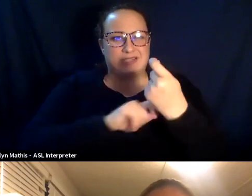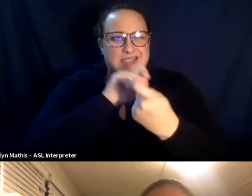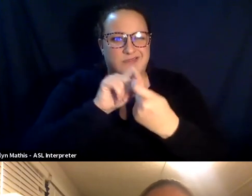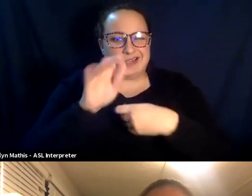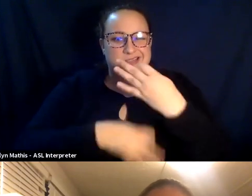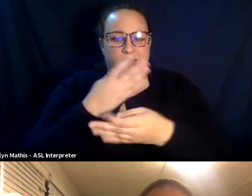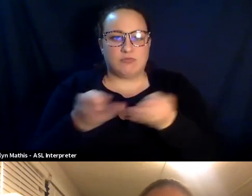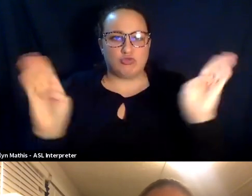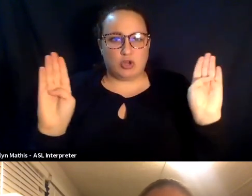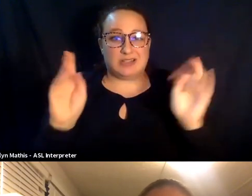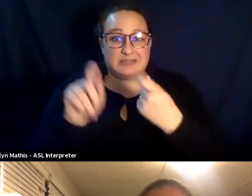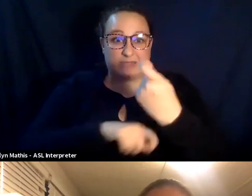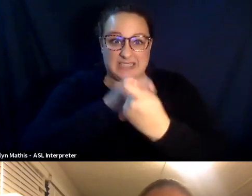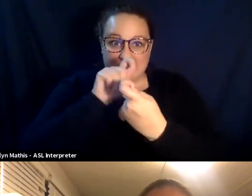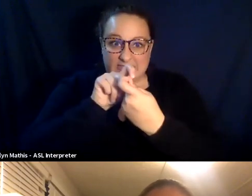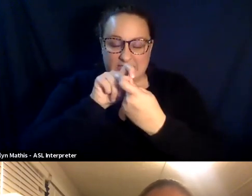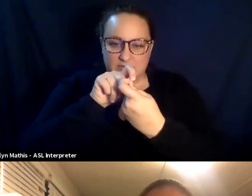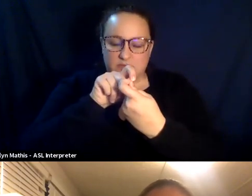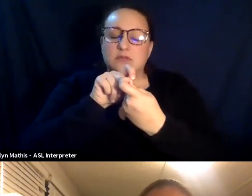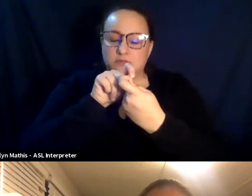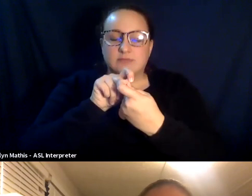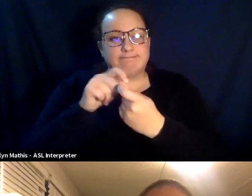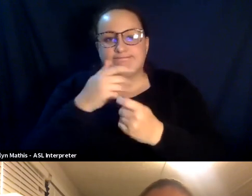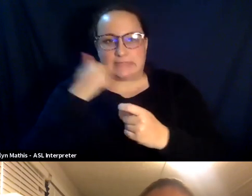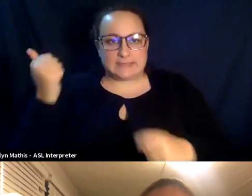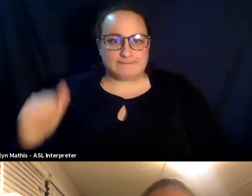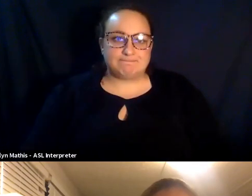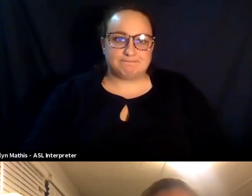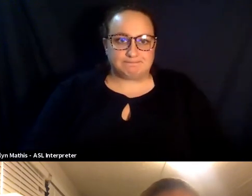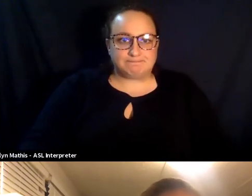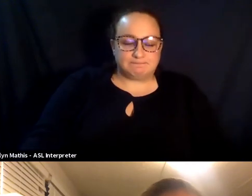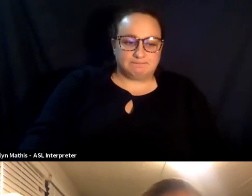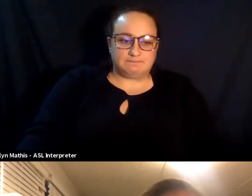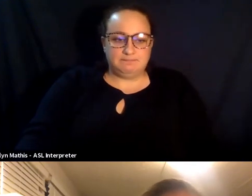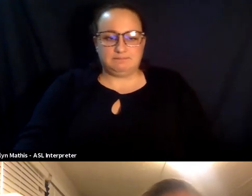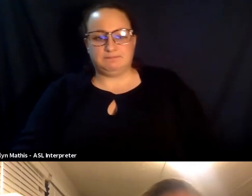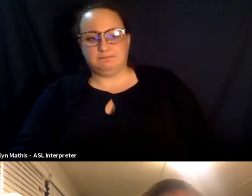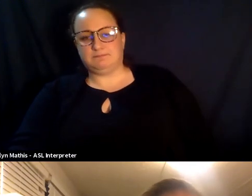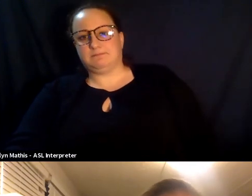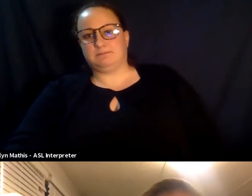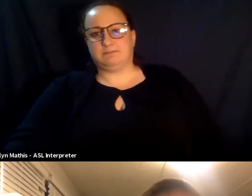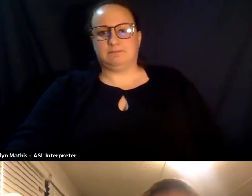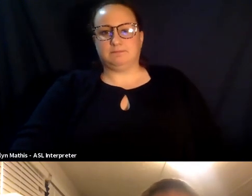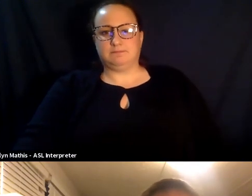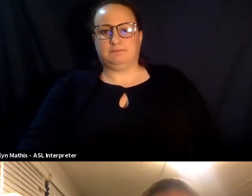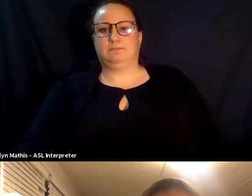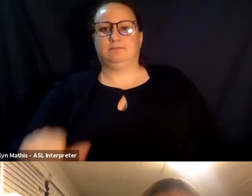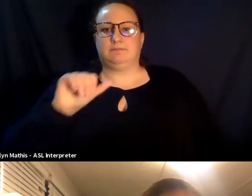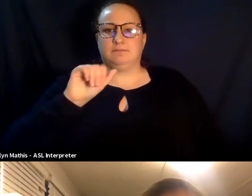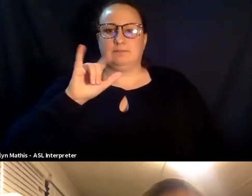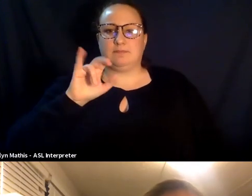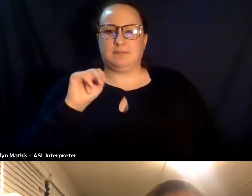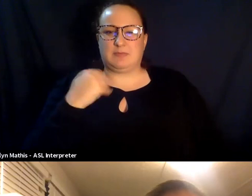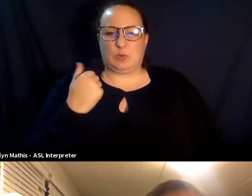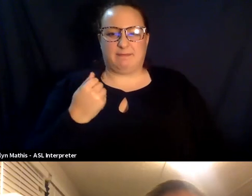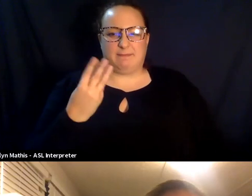As specific as you can get is going to be helpful. Okay. Let's see, I'll try to do a couple